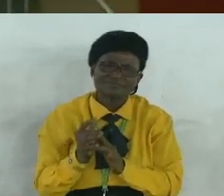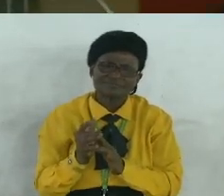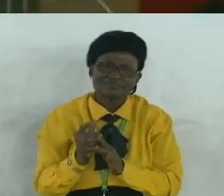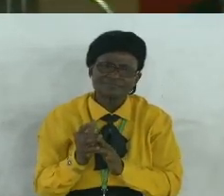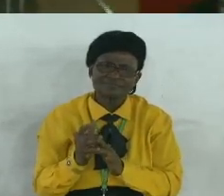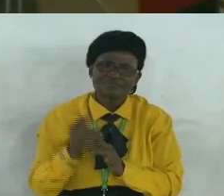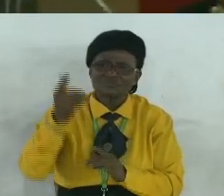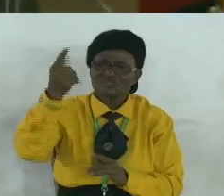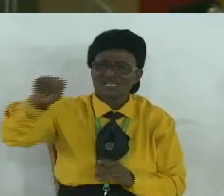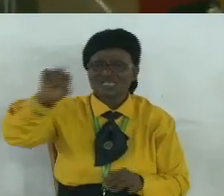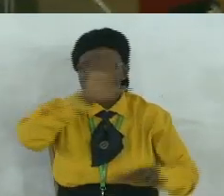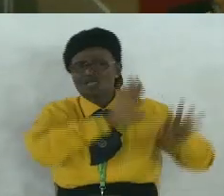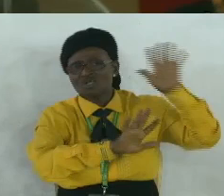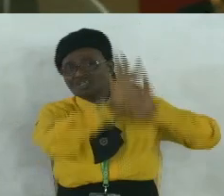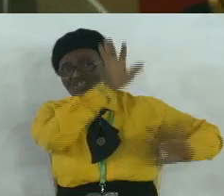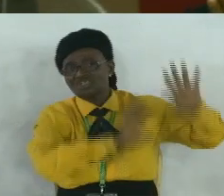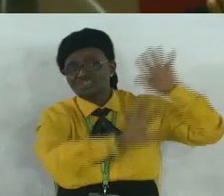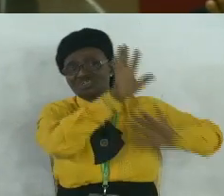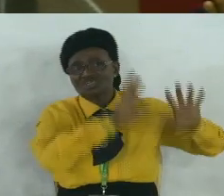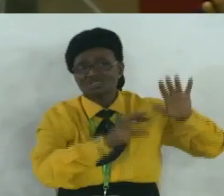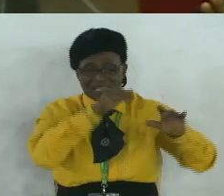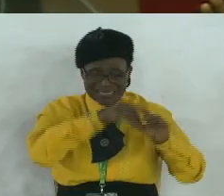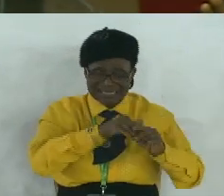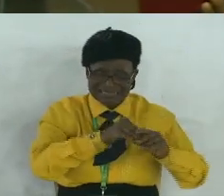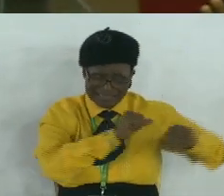The seed inside your body